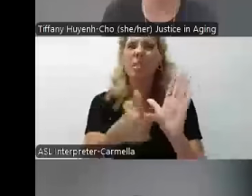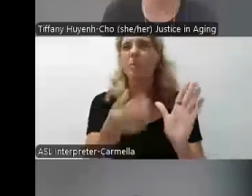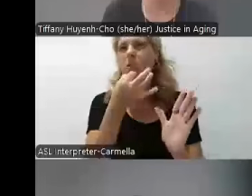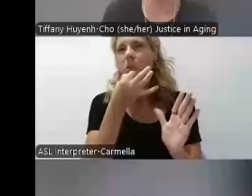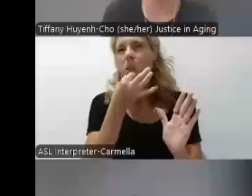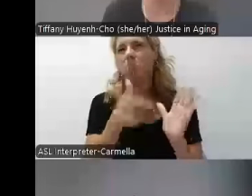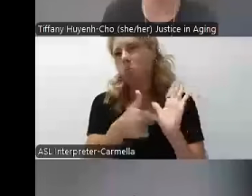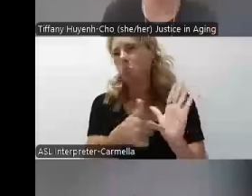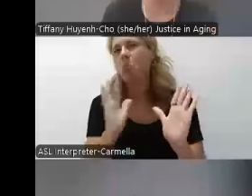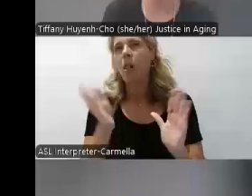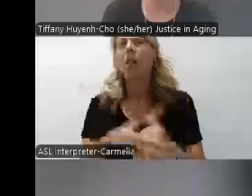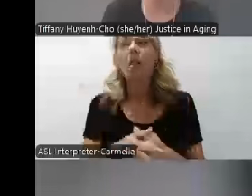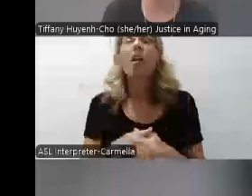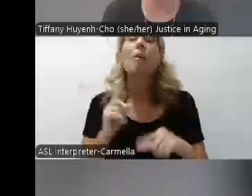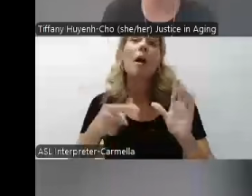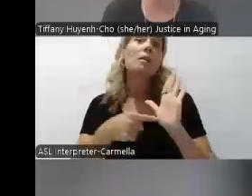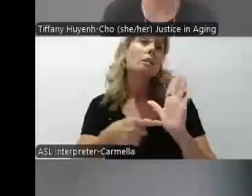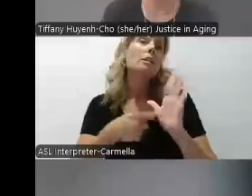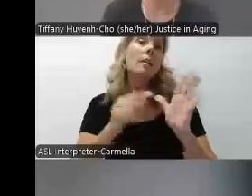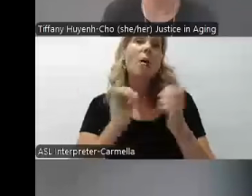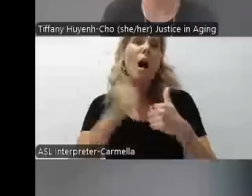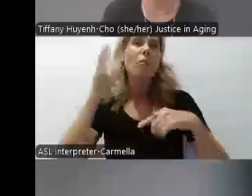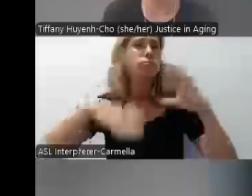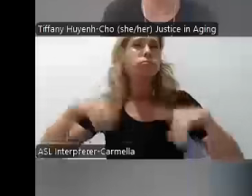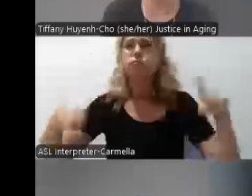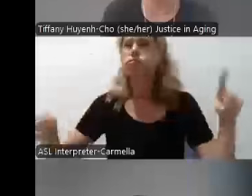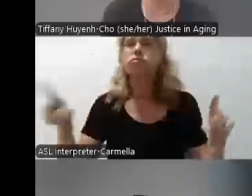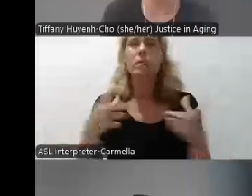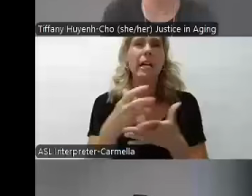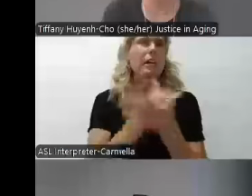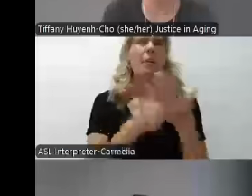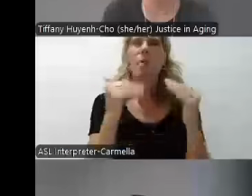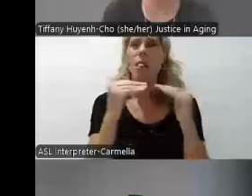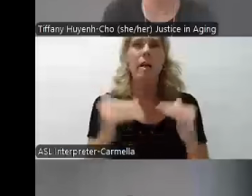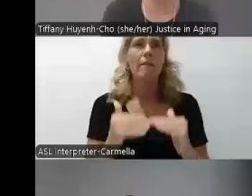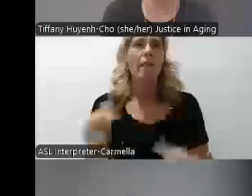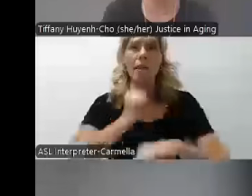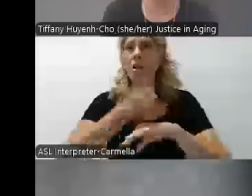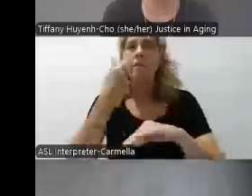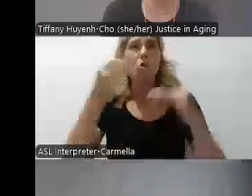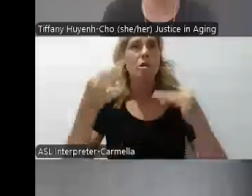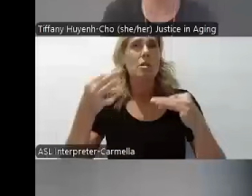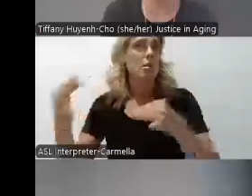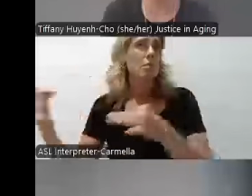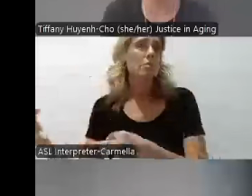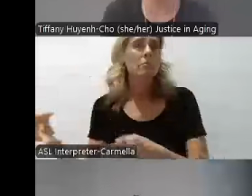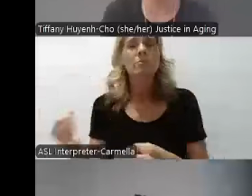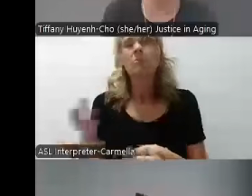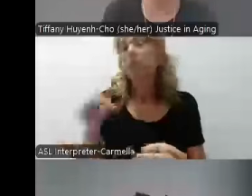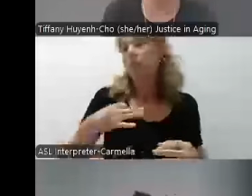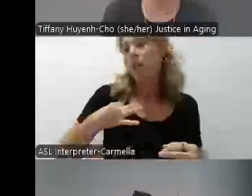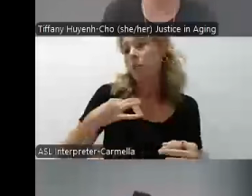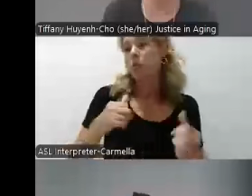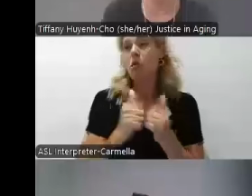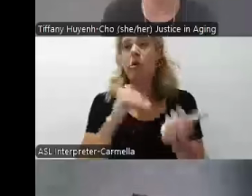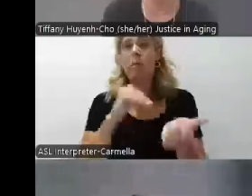second. So just as an example of how widely these levels are set for determining if someone's eligible under the medically